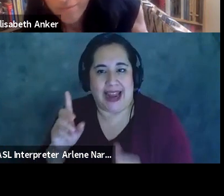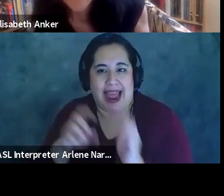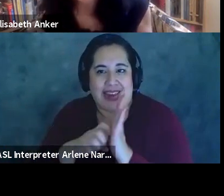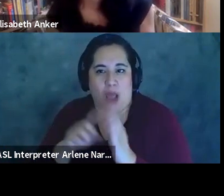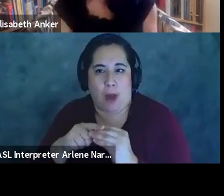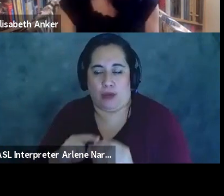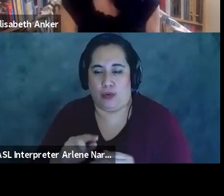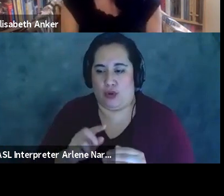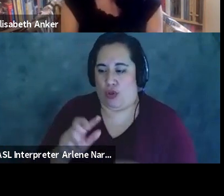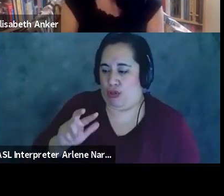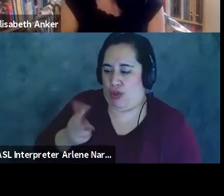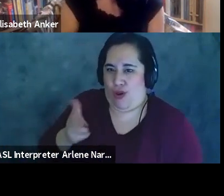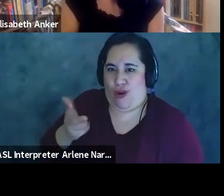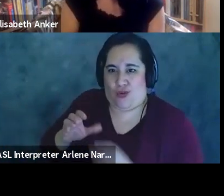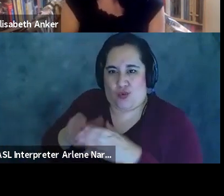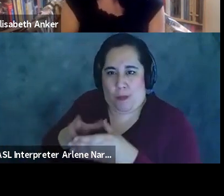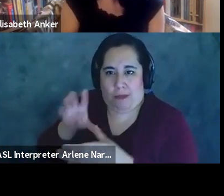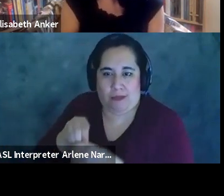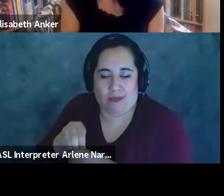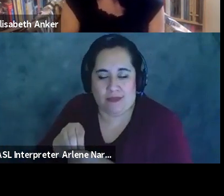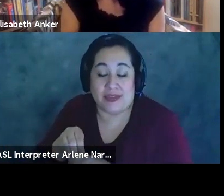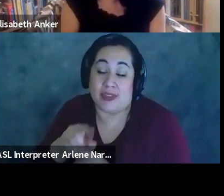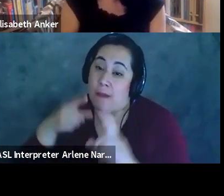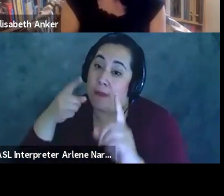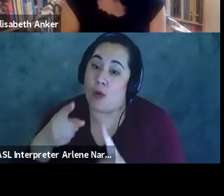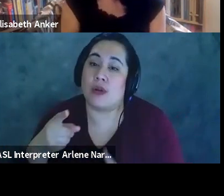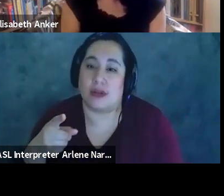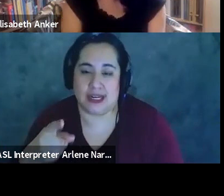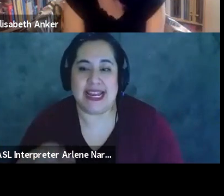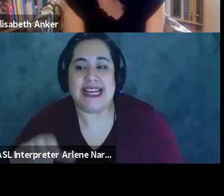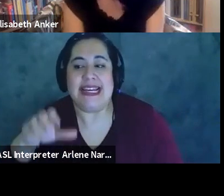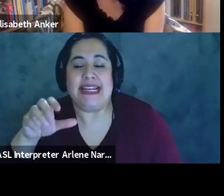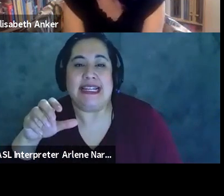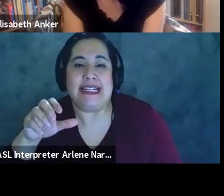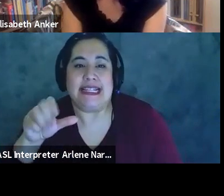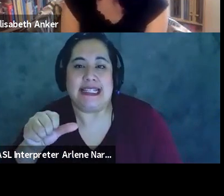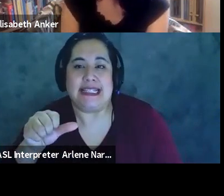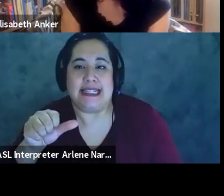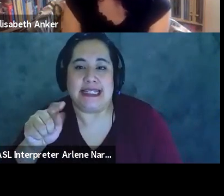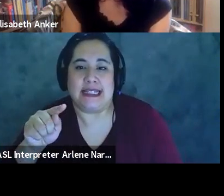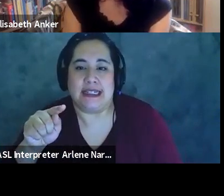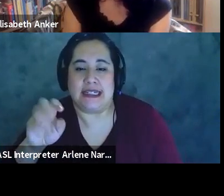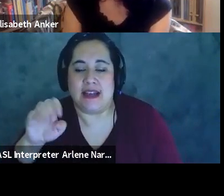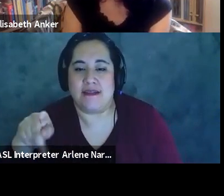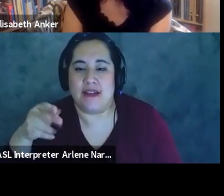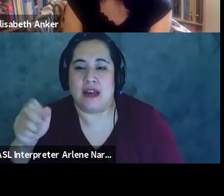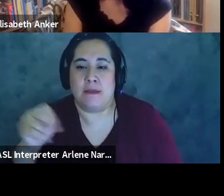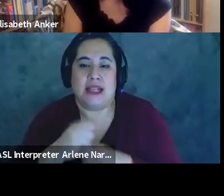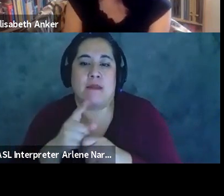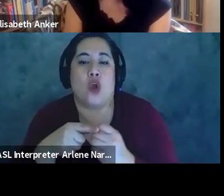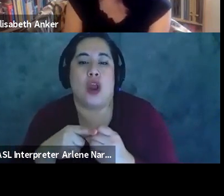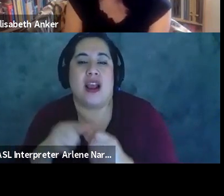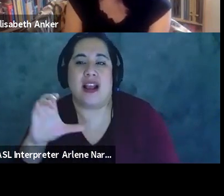vector possibly is, the point that Stephanie McCurry makes about the Confederacy is that Confederate leaders